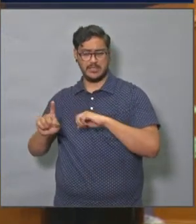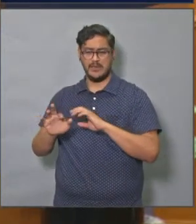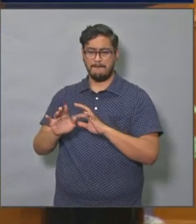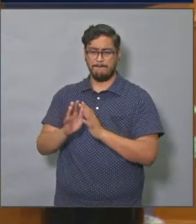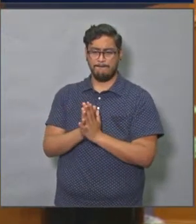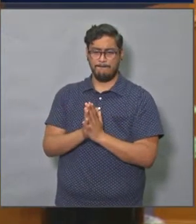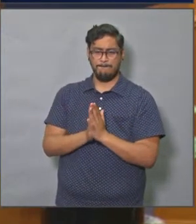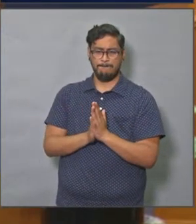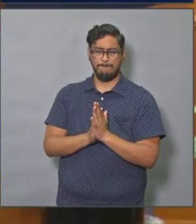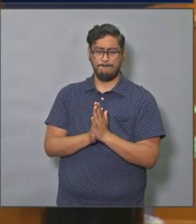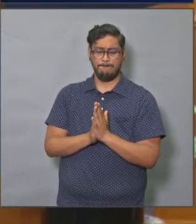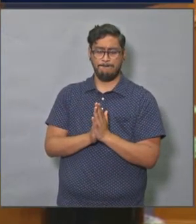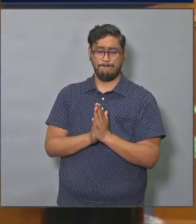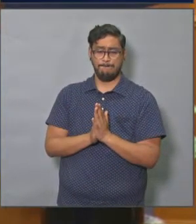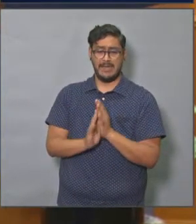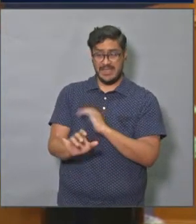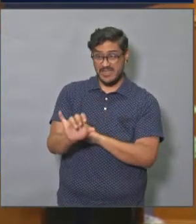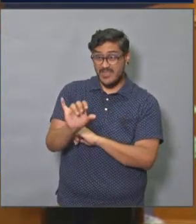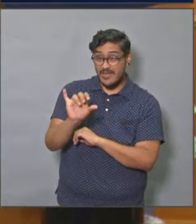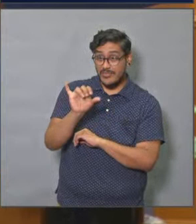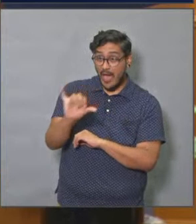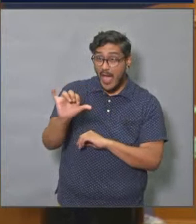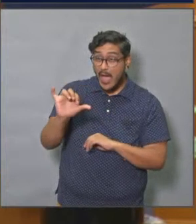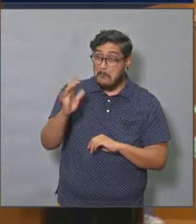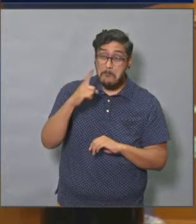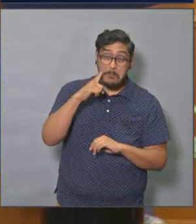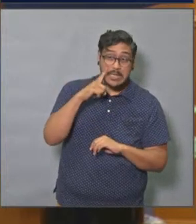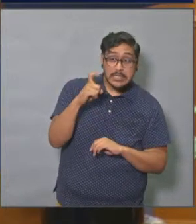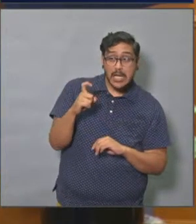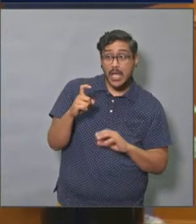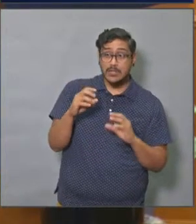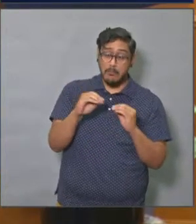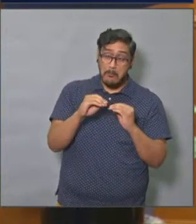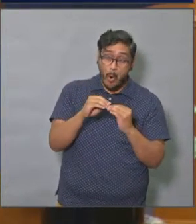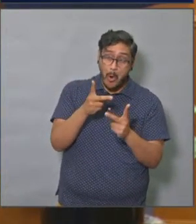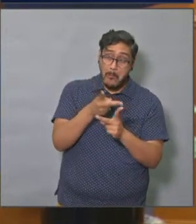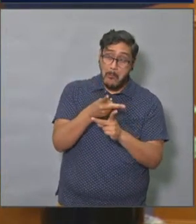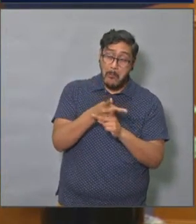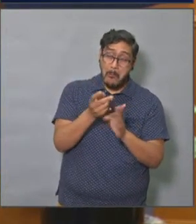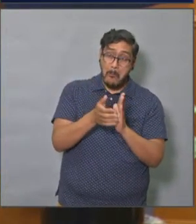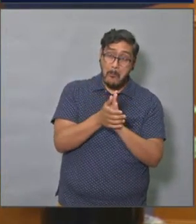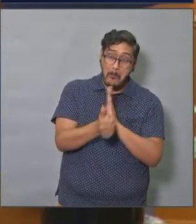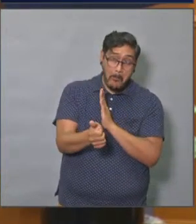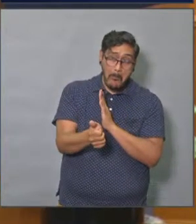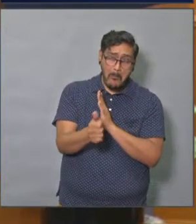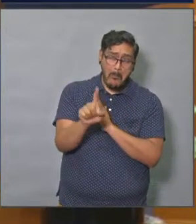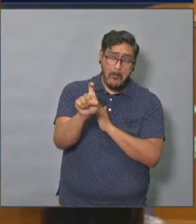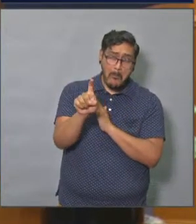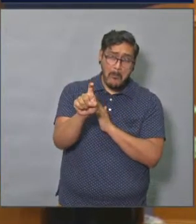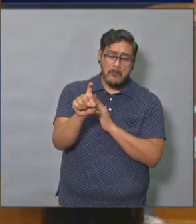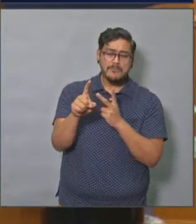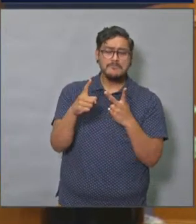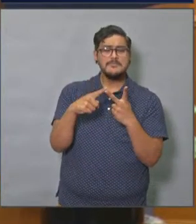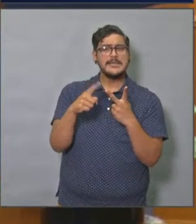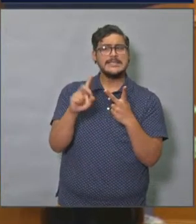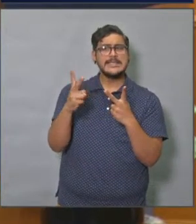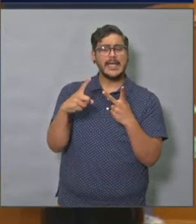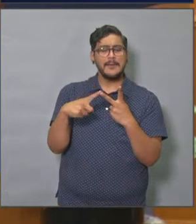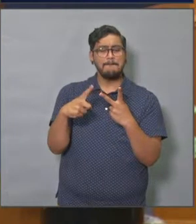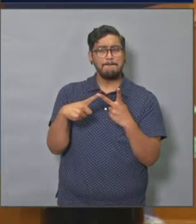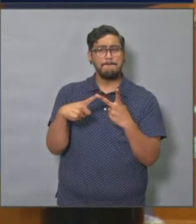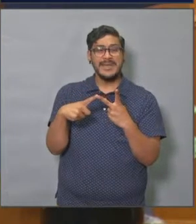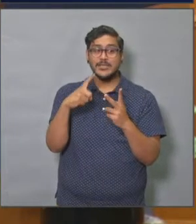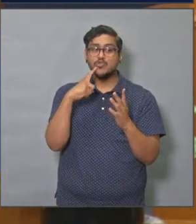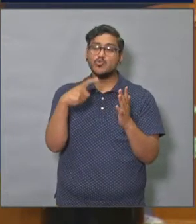simply the treatments being more effective? And secondarily, with the R number